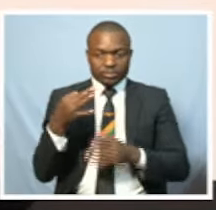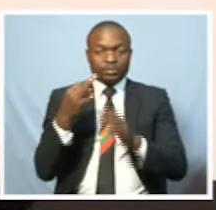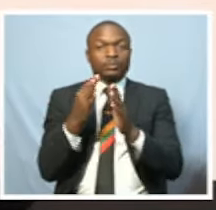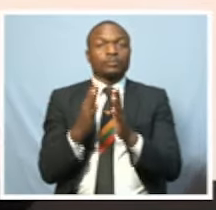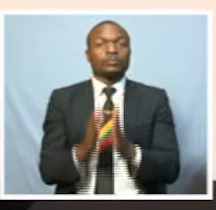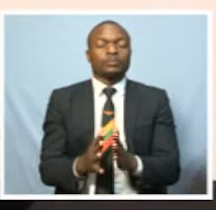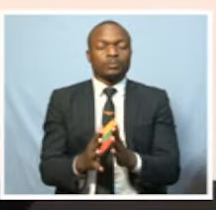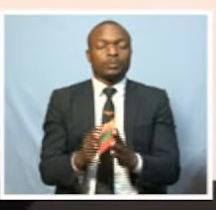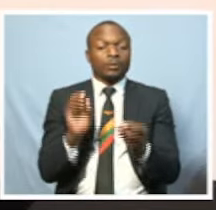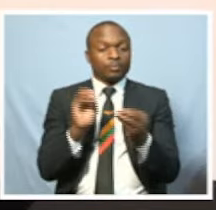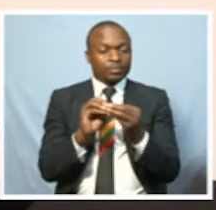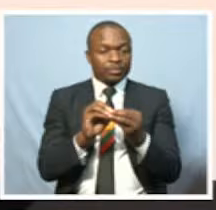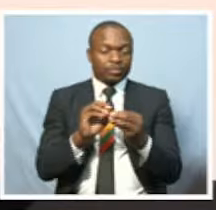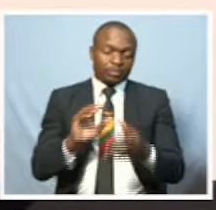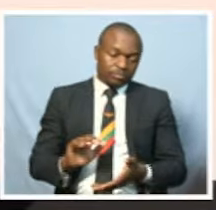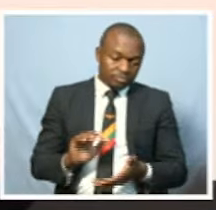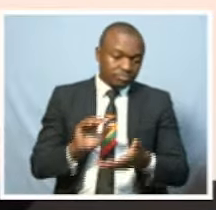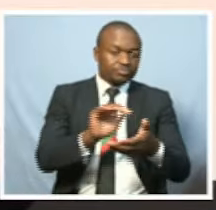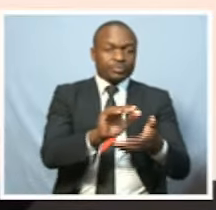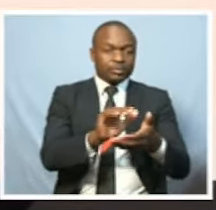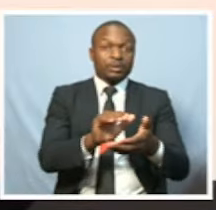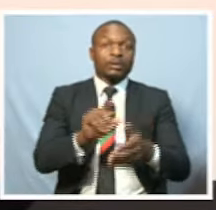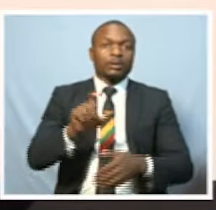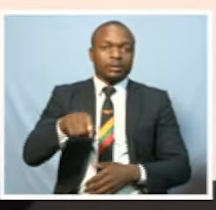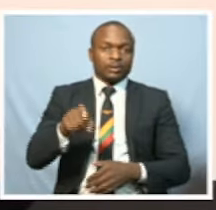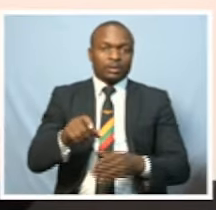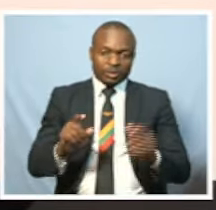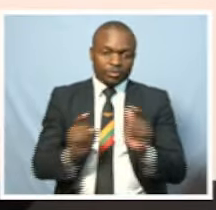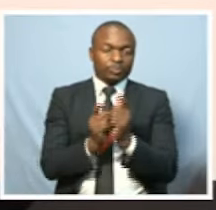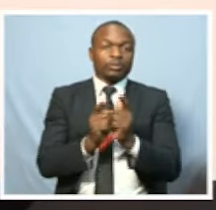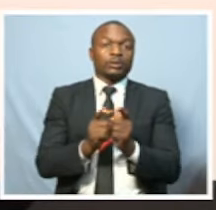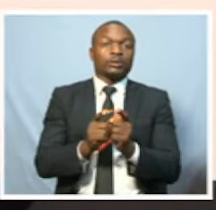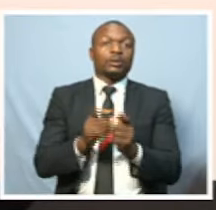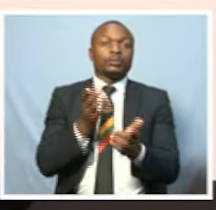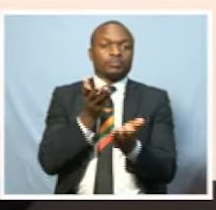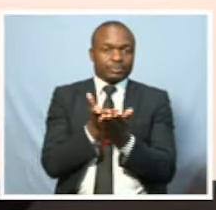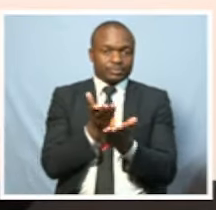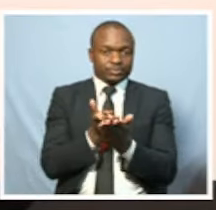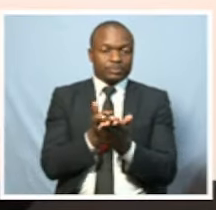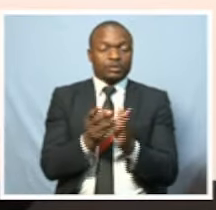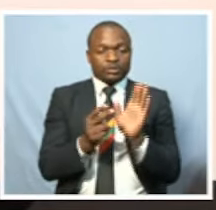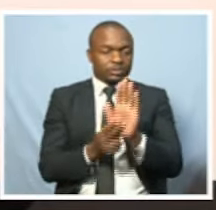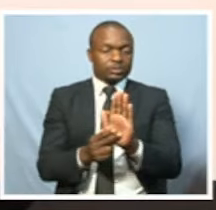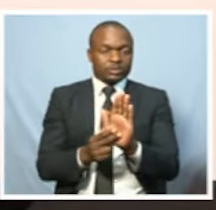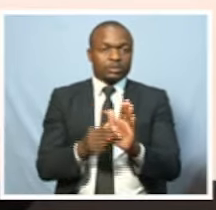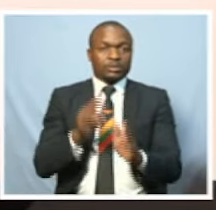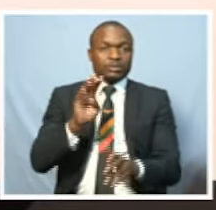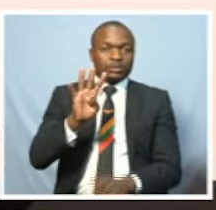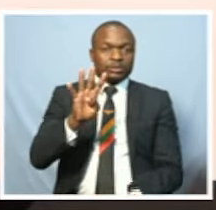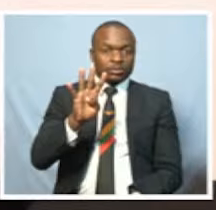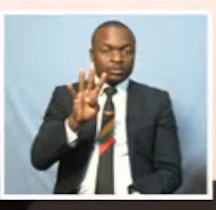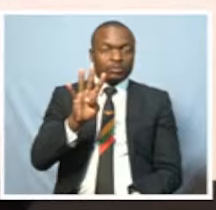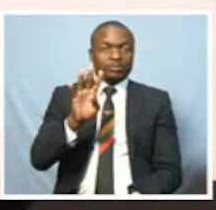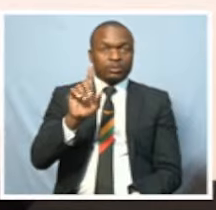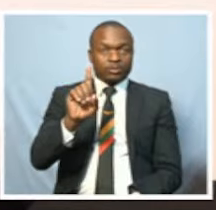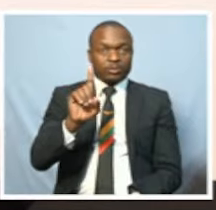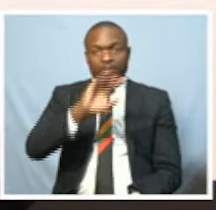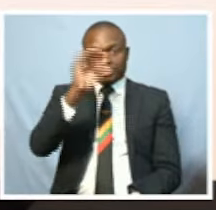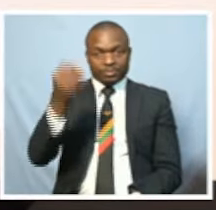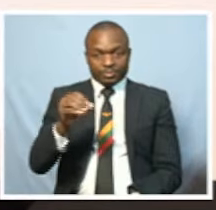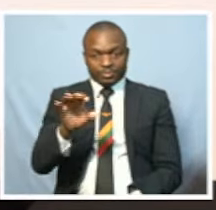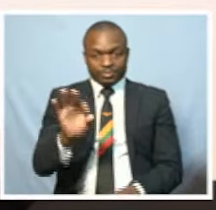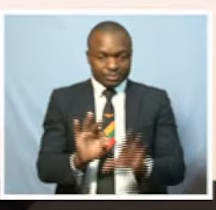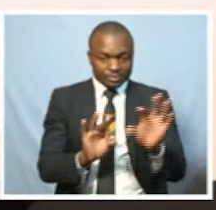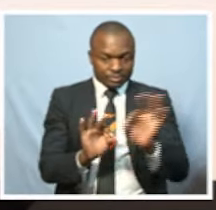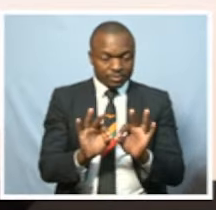while more allocation is needed to meet our demands, which resulted in 41% selection.